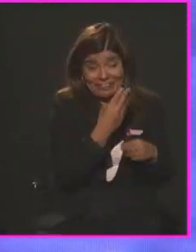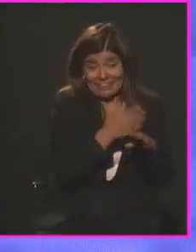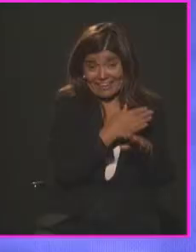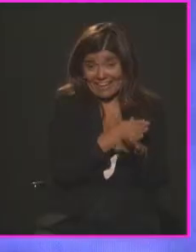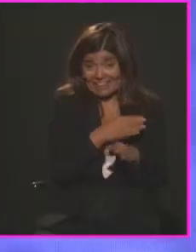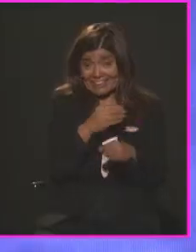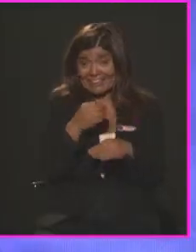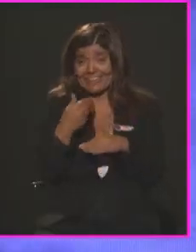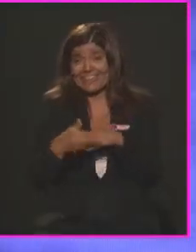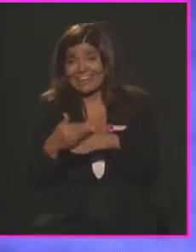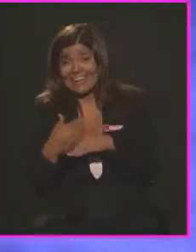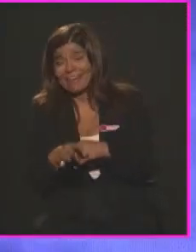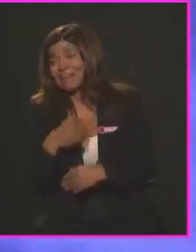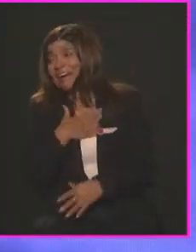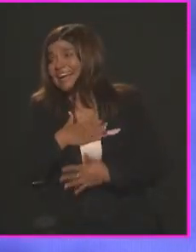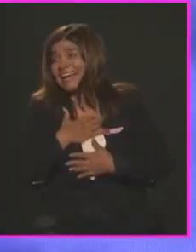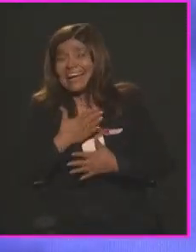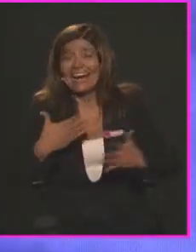take it everywhere.